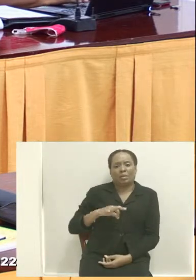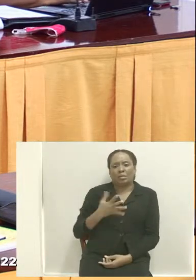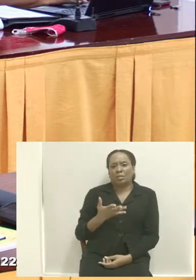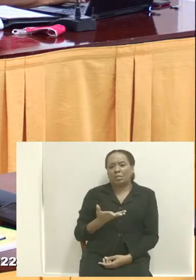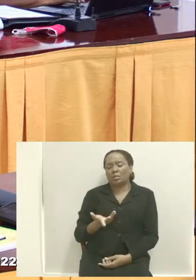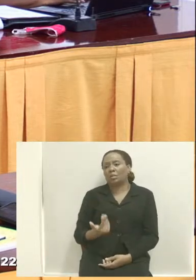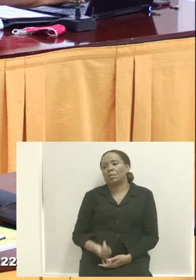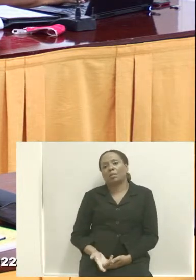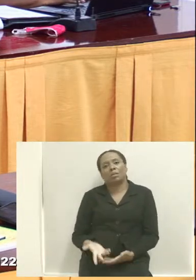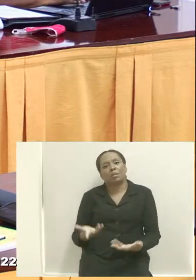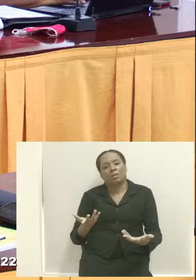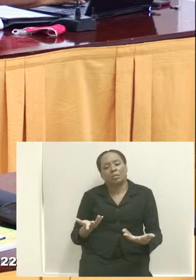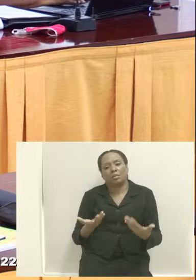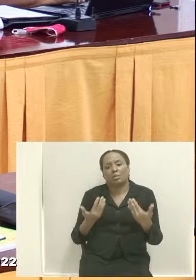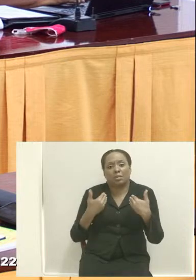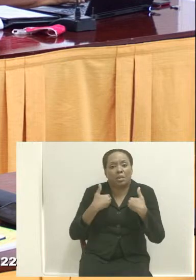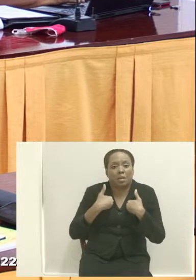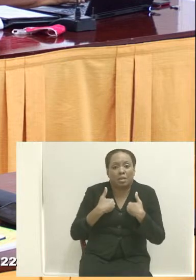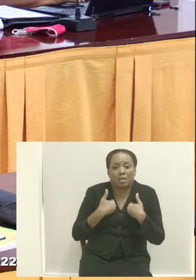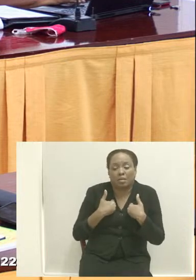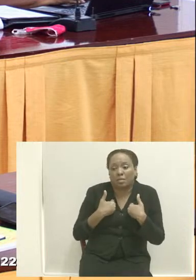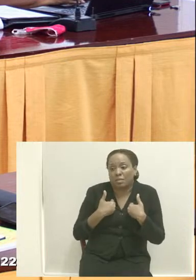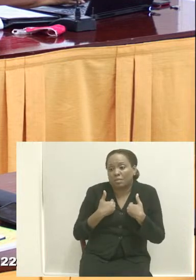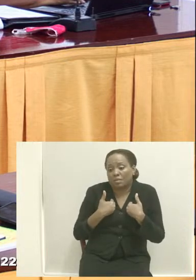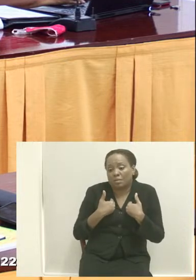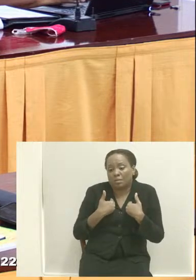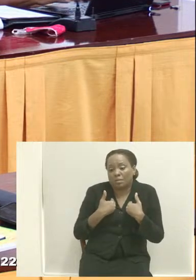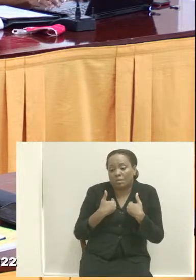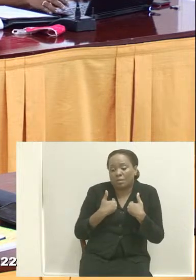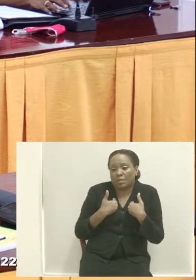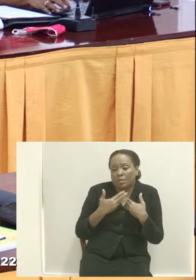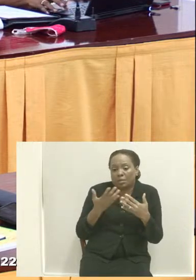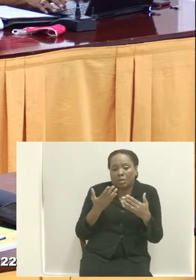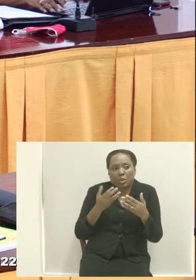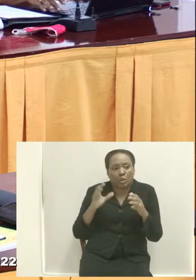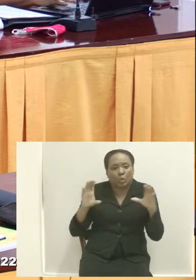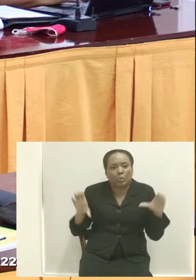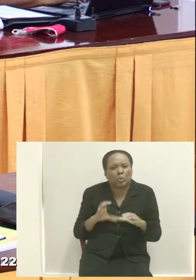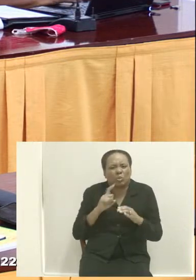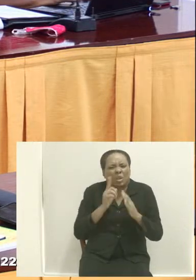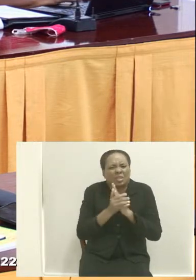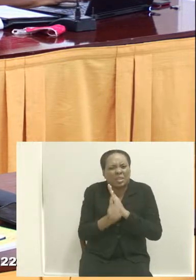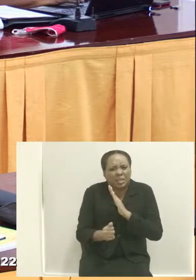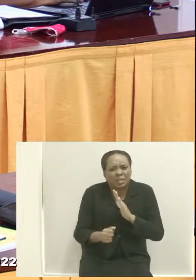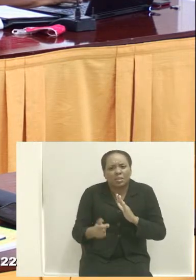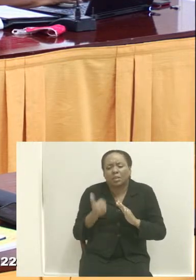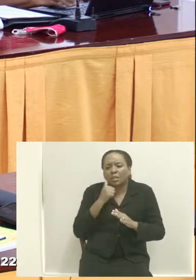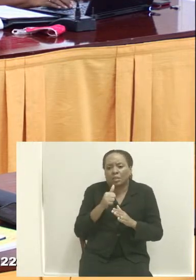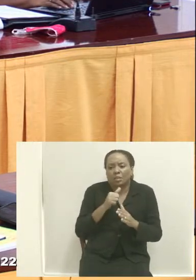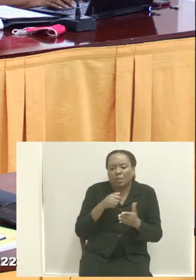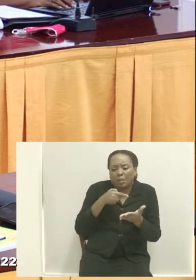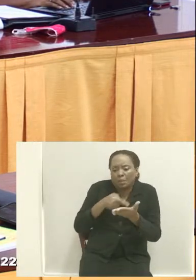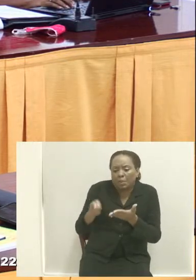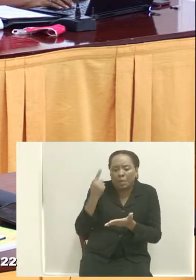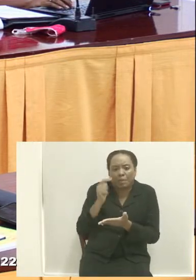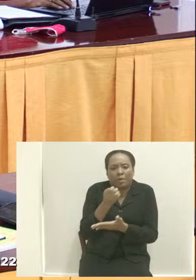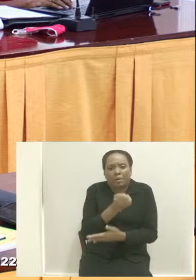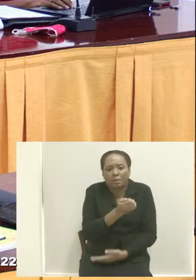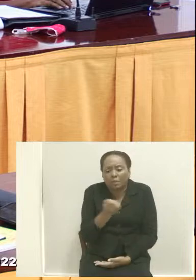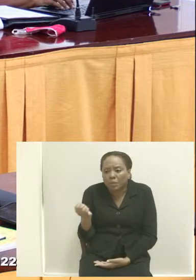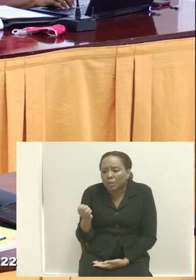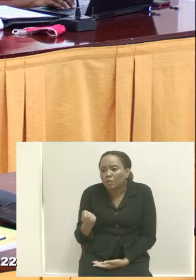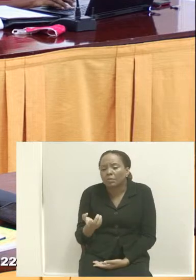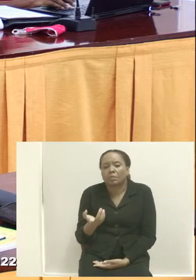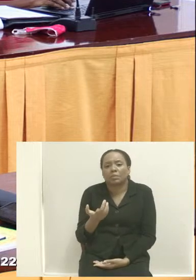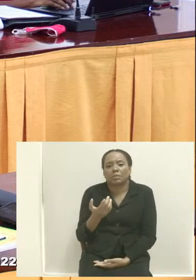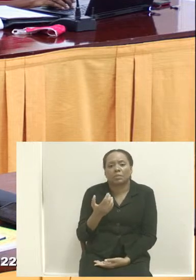activity. She has invested in some equipment as part of her business activity. The mechanic in the unit next